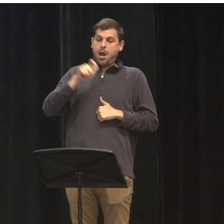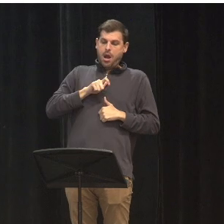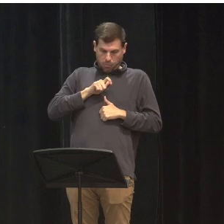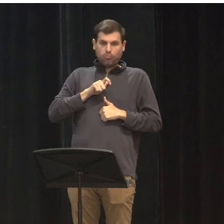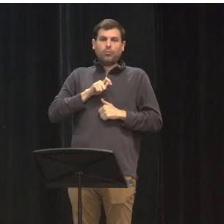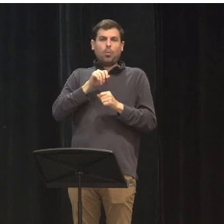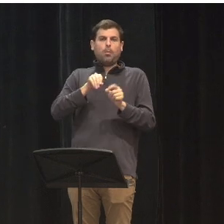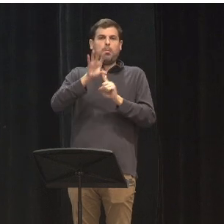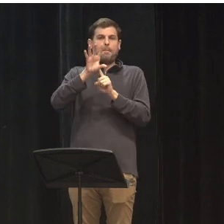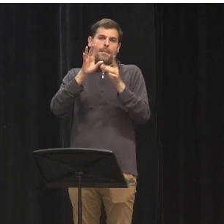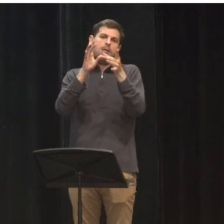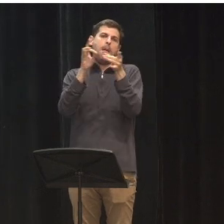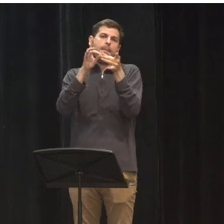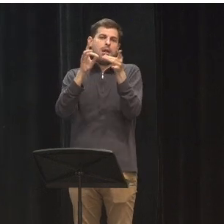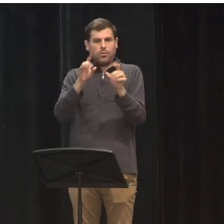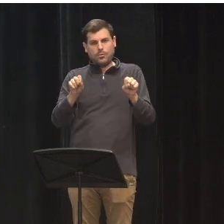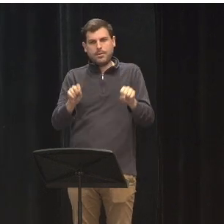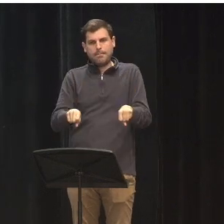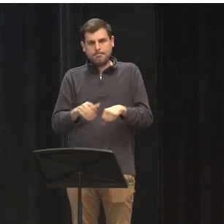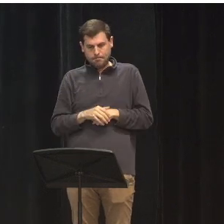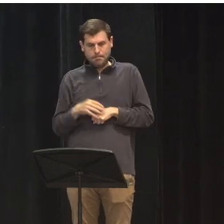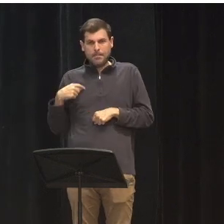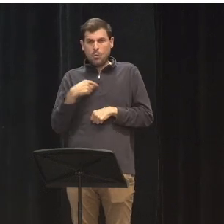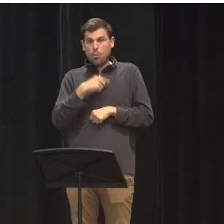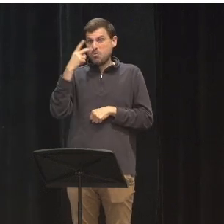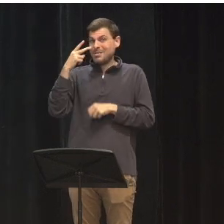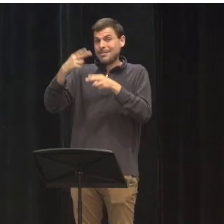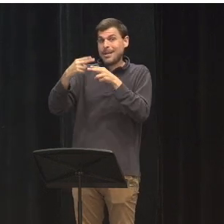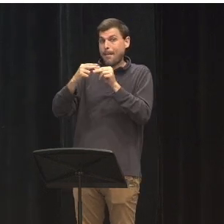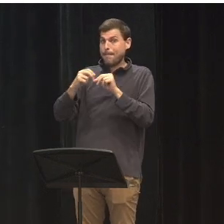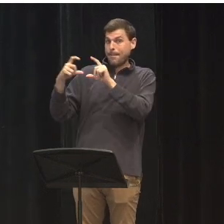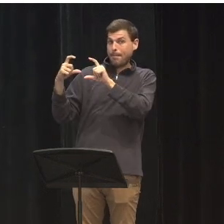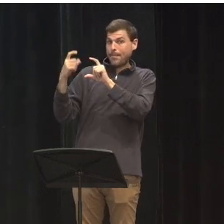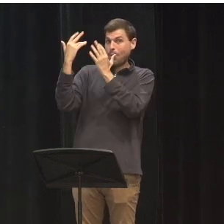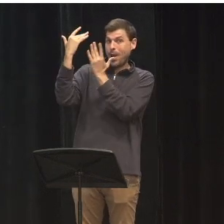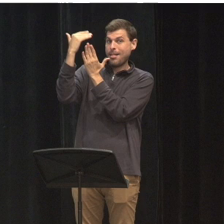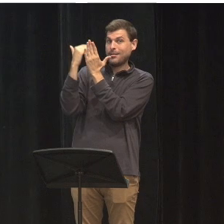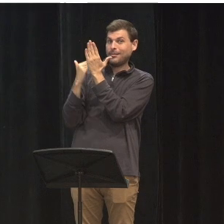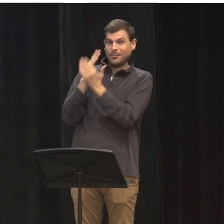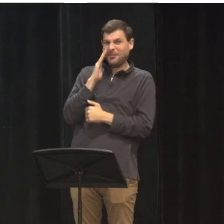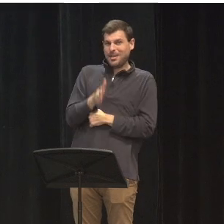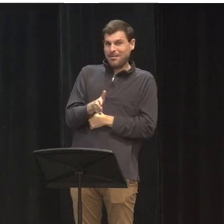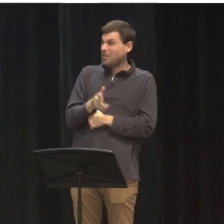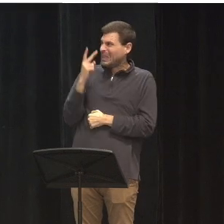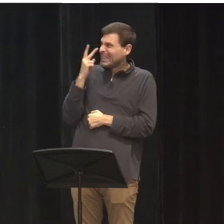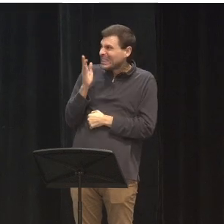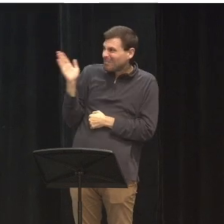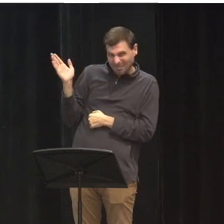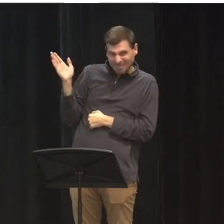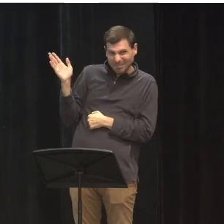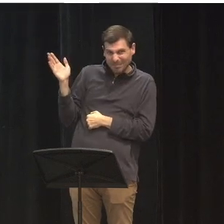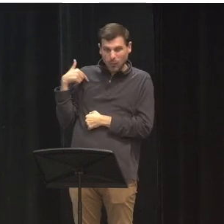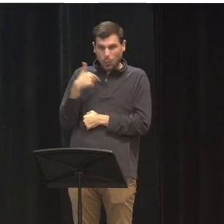your information to comment. Your name will then show up in the queue that is on the screen,